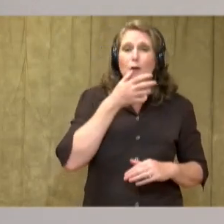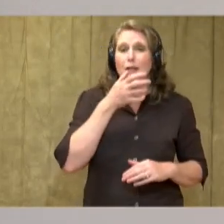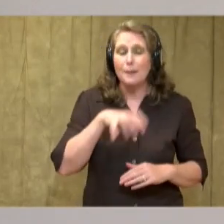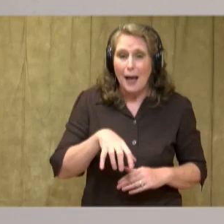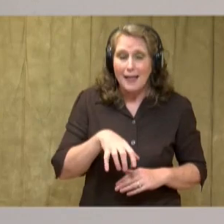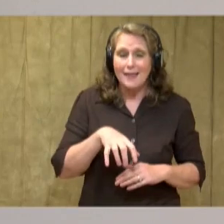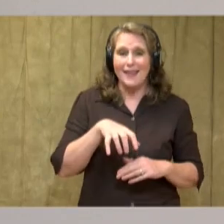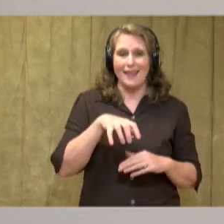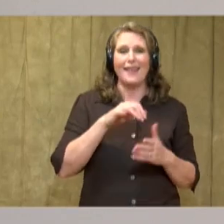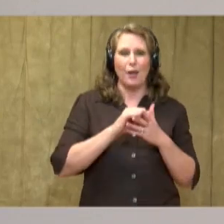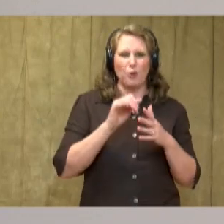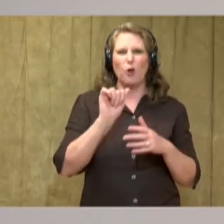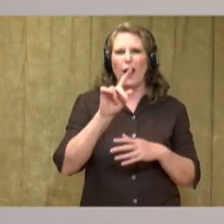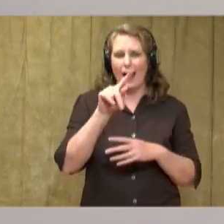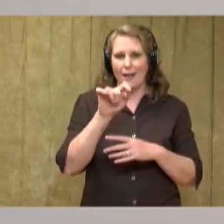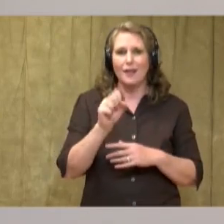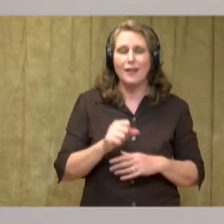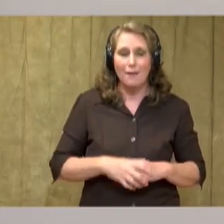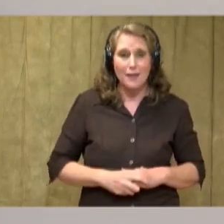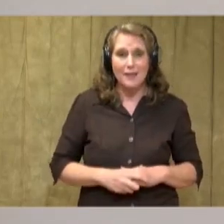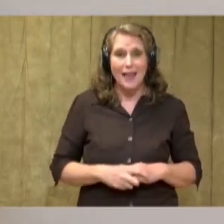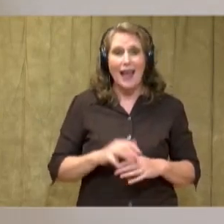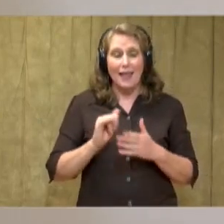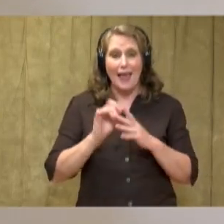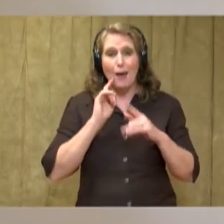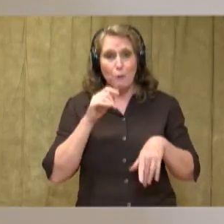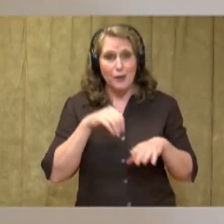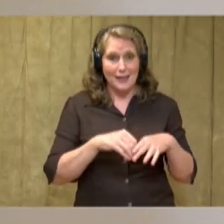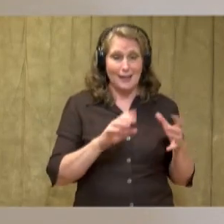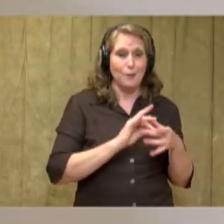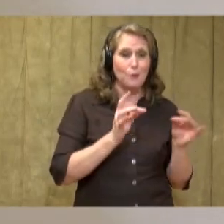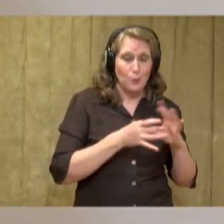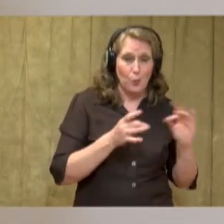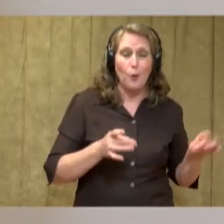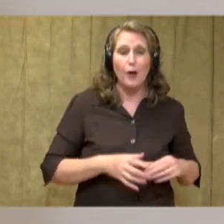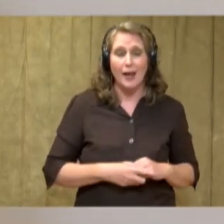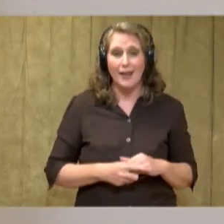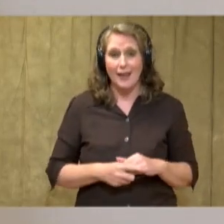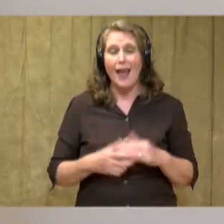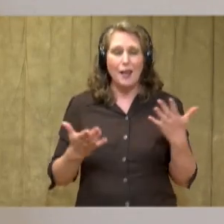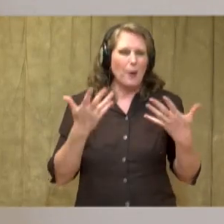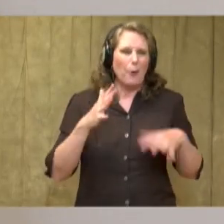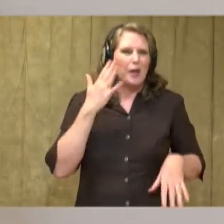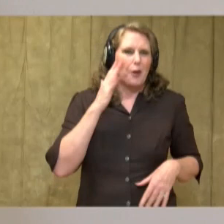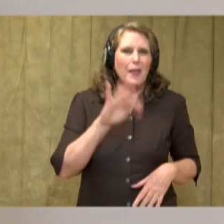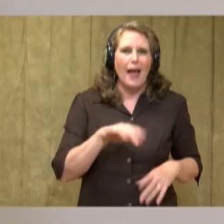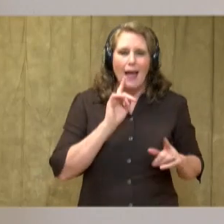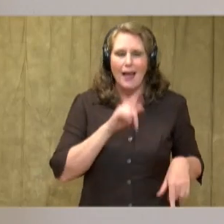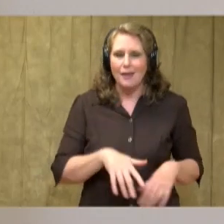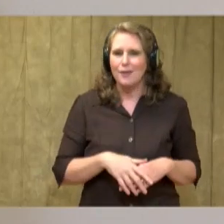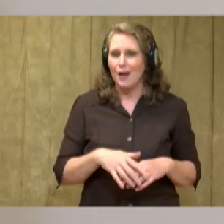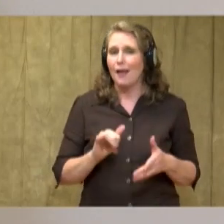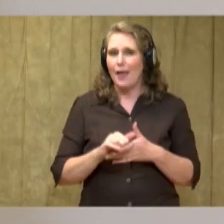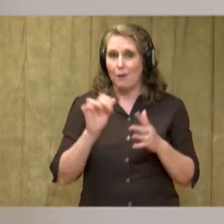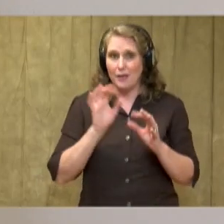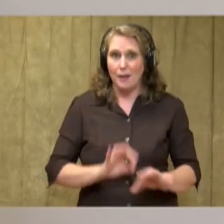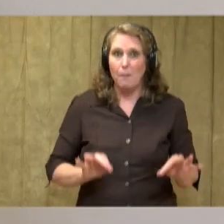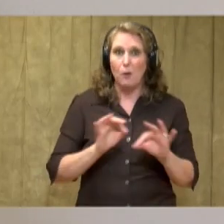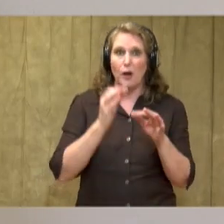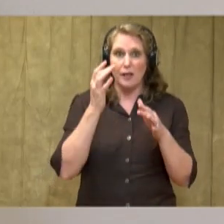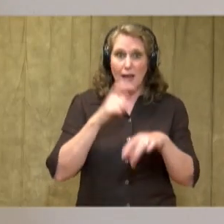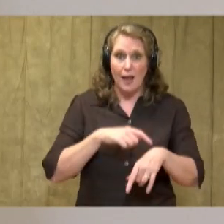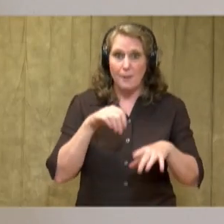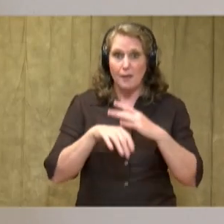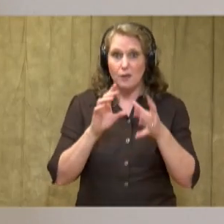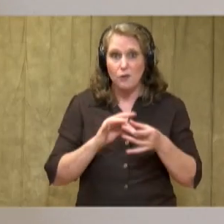jalapeno peppers. And we could have found that answer directly in our story. And you probably already knew that one too because that was a big moment in our story,